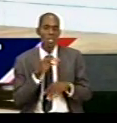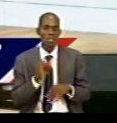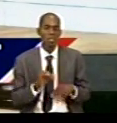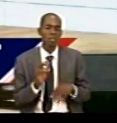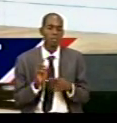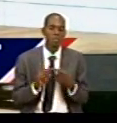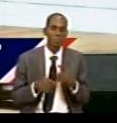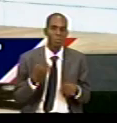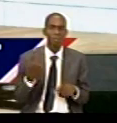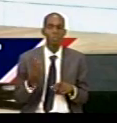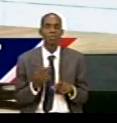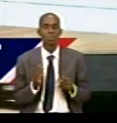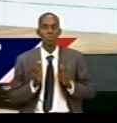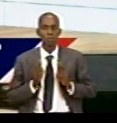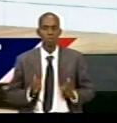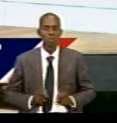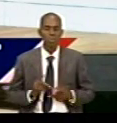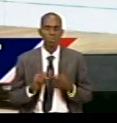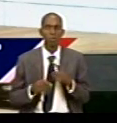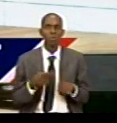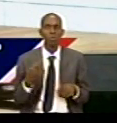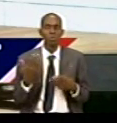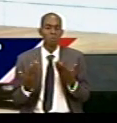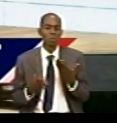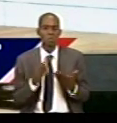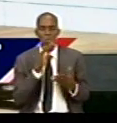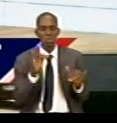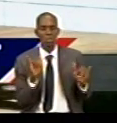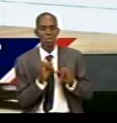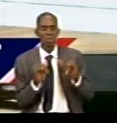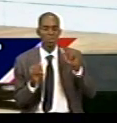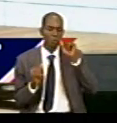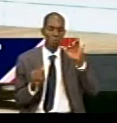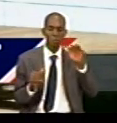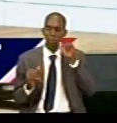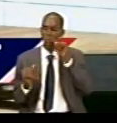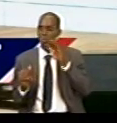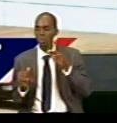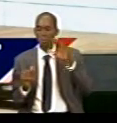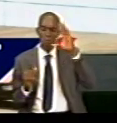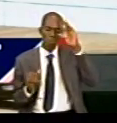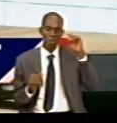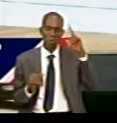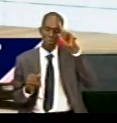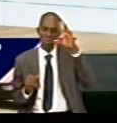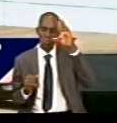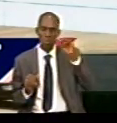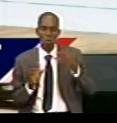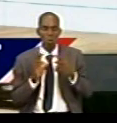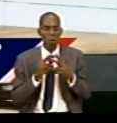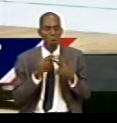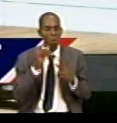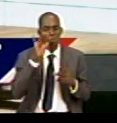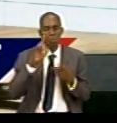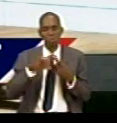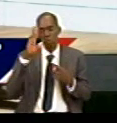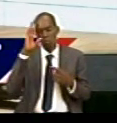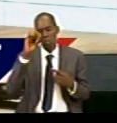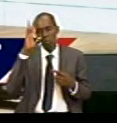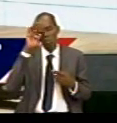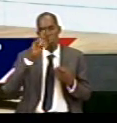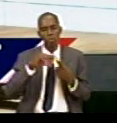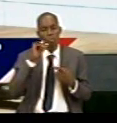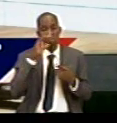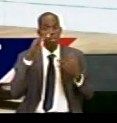human friends of the same sex, of a different, of the opposite sex, before you got married. Now you are